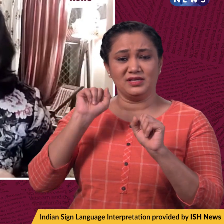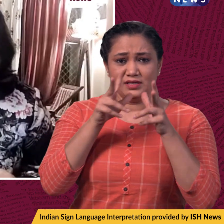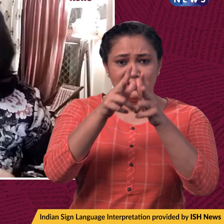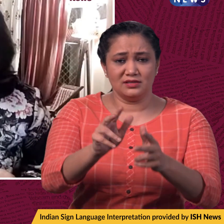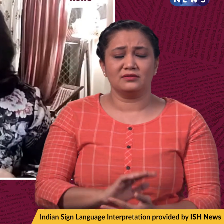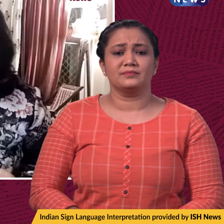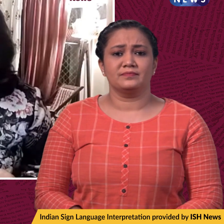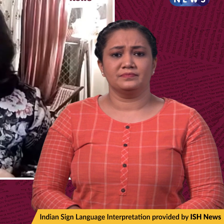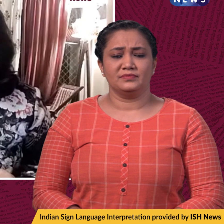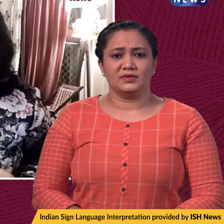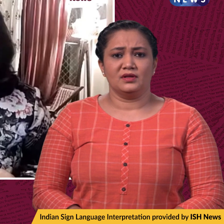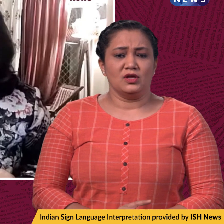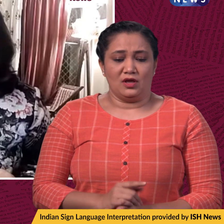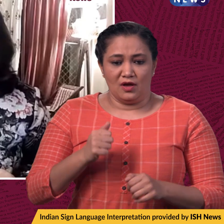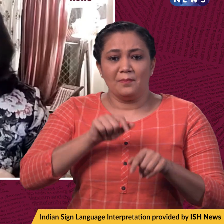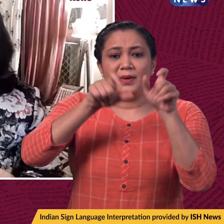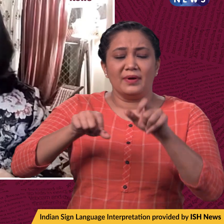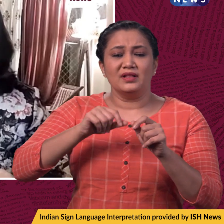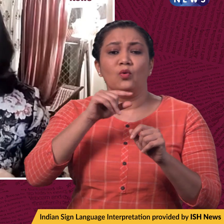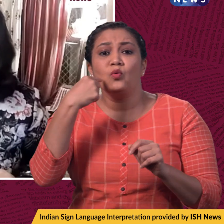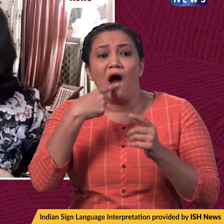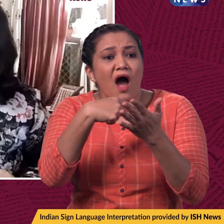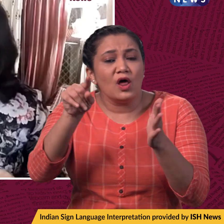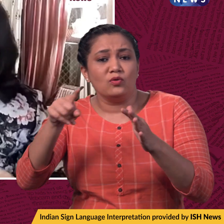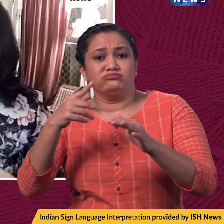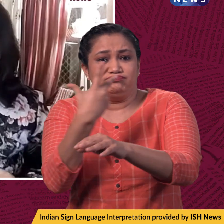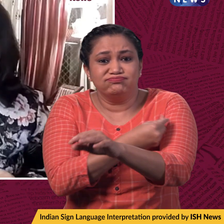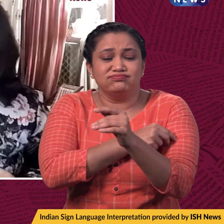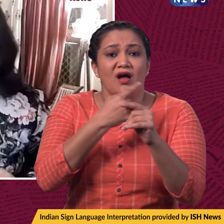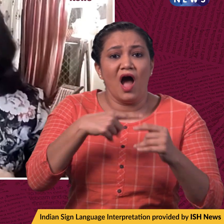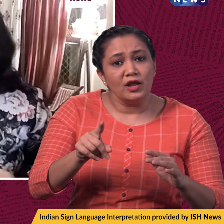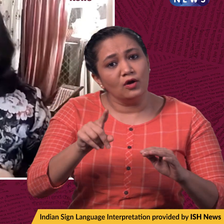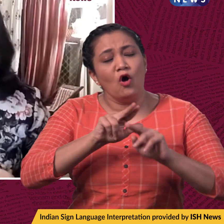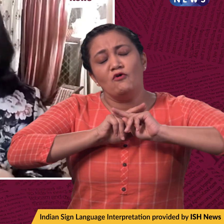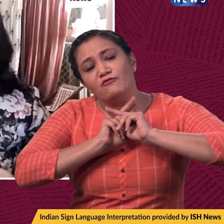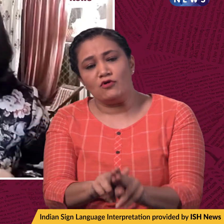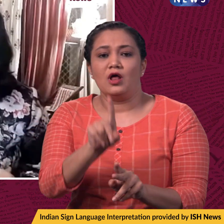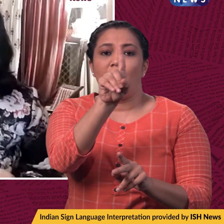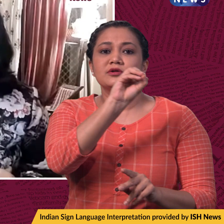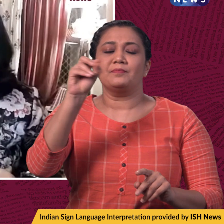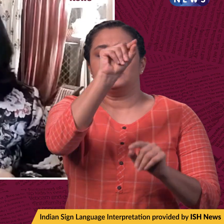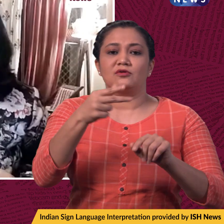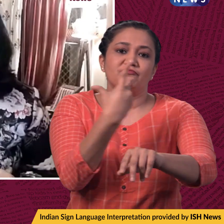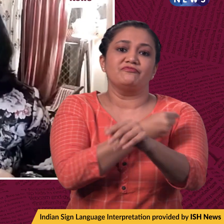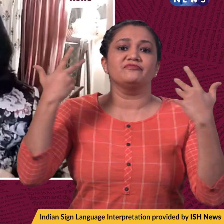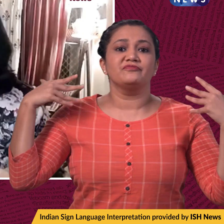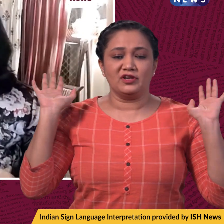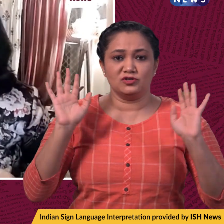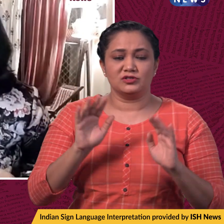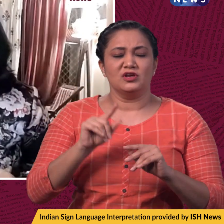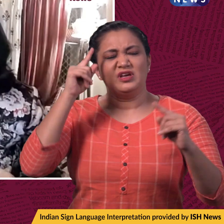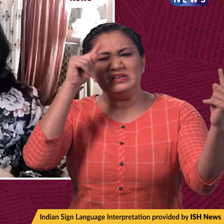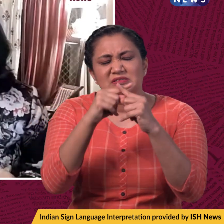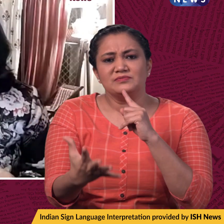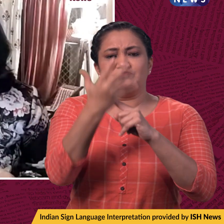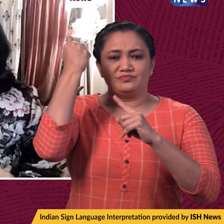the BMC, has said that 100% of the eligible population is now fully vaccinated. The city